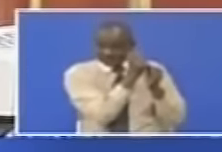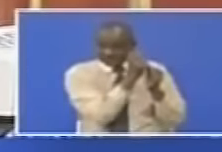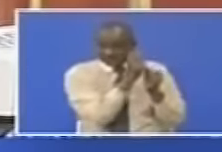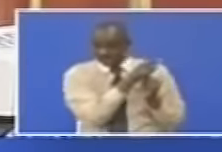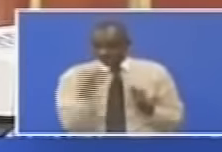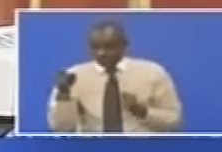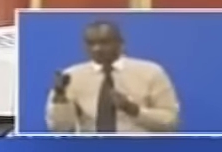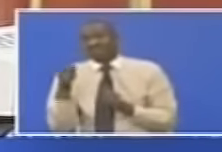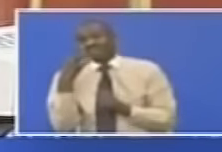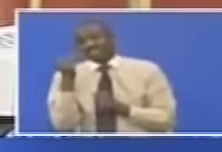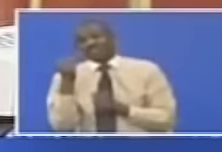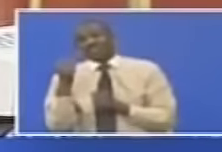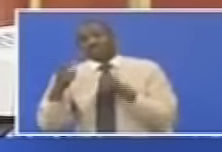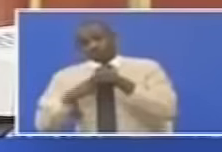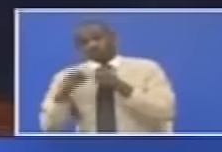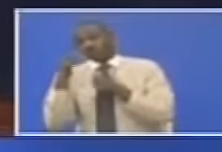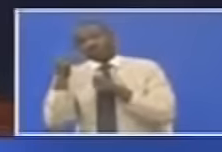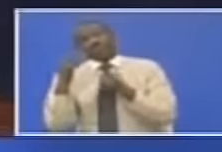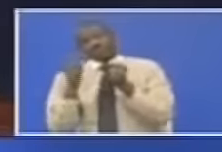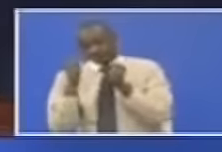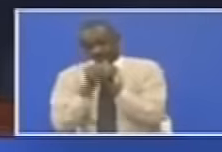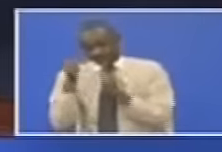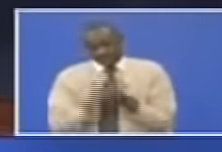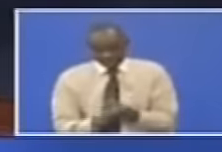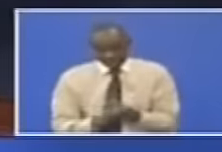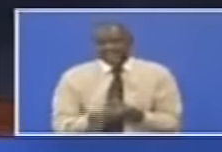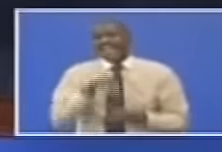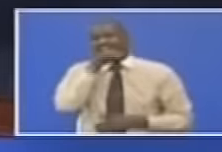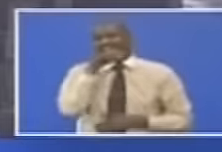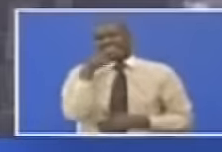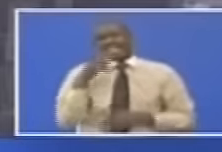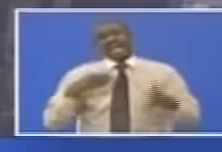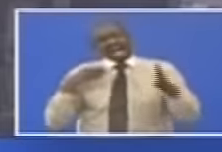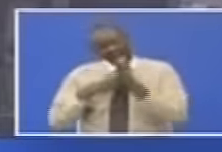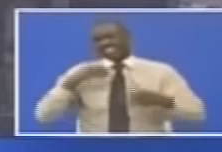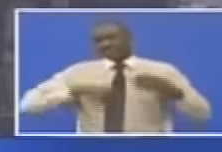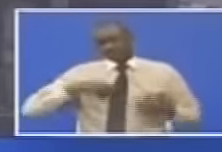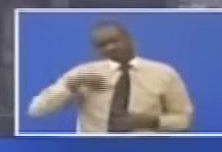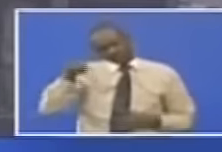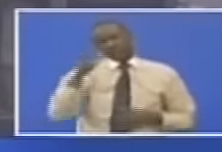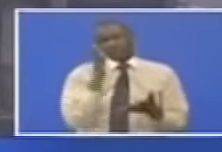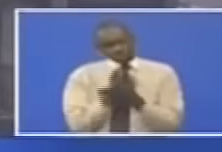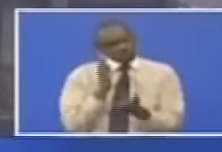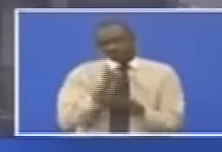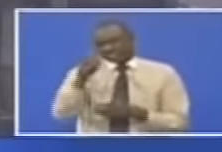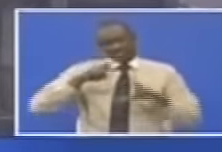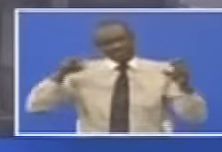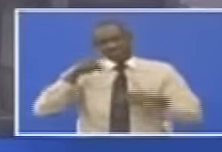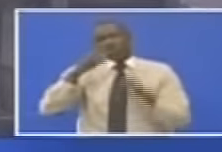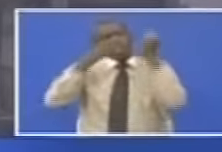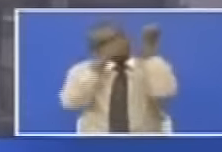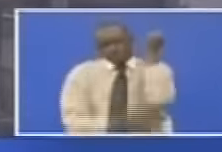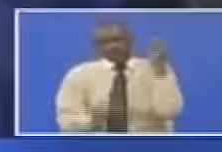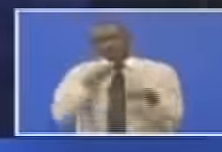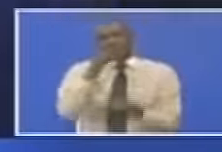and 30th of June 2015. The court leader accused the Ethics and Anti-Corruption Commission of carrying out short investigations on the